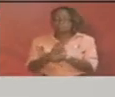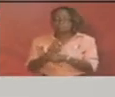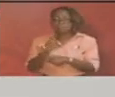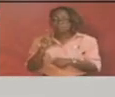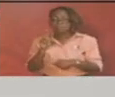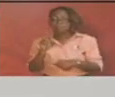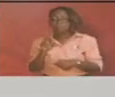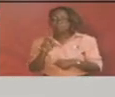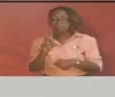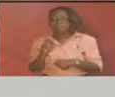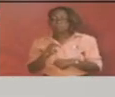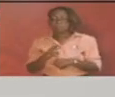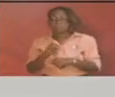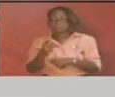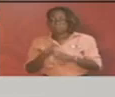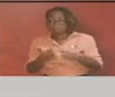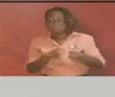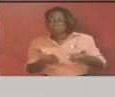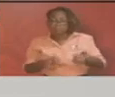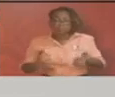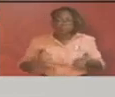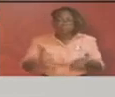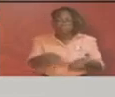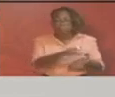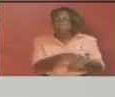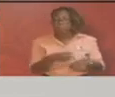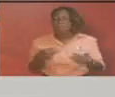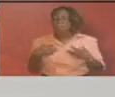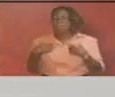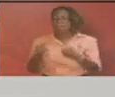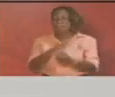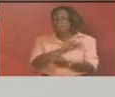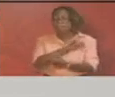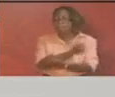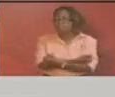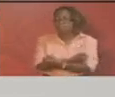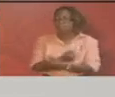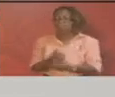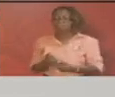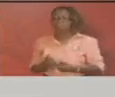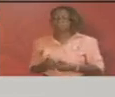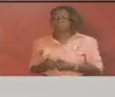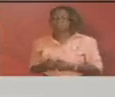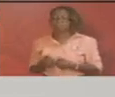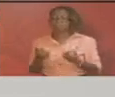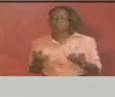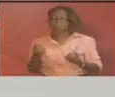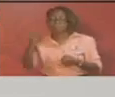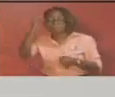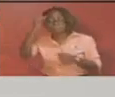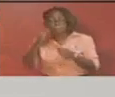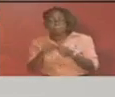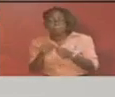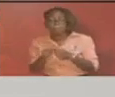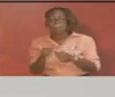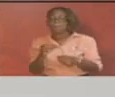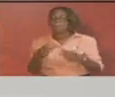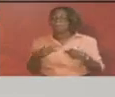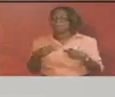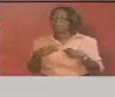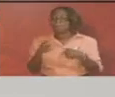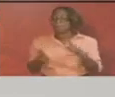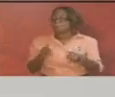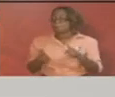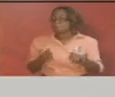with you. So it moves to any part of Trinidad and Tobago very quickly once we have people infected in Trinidad. Doesn't matter if you come from